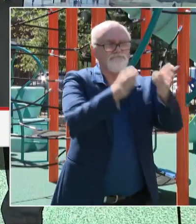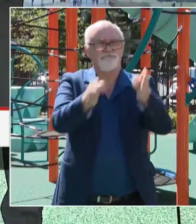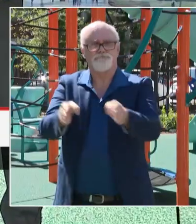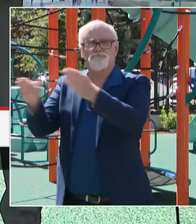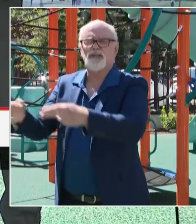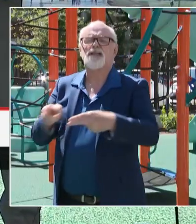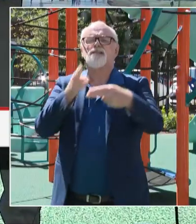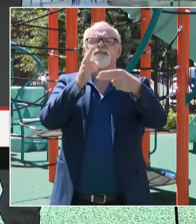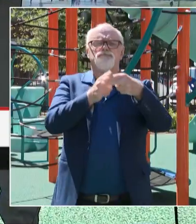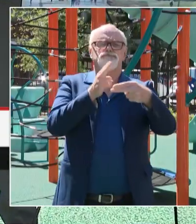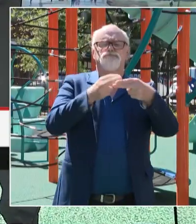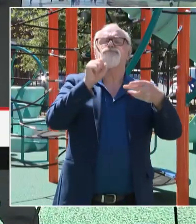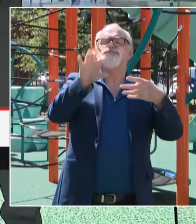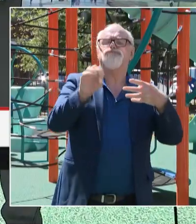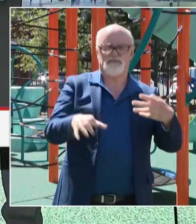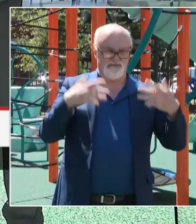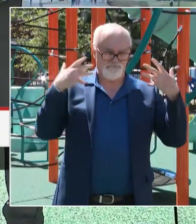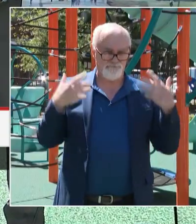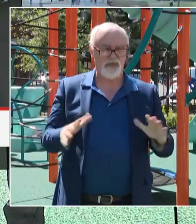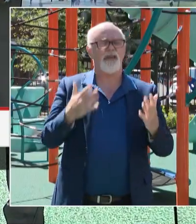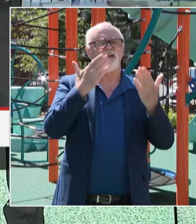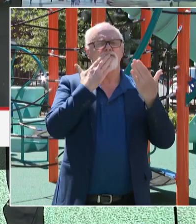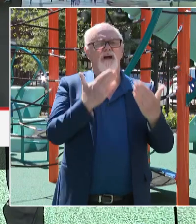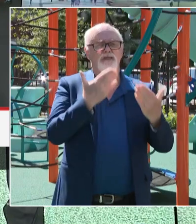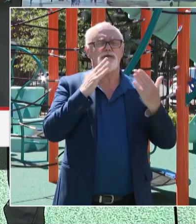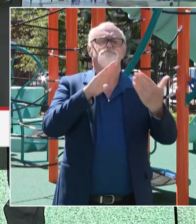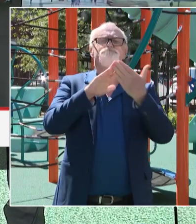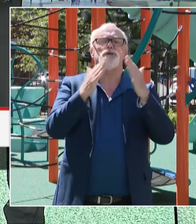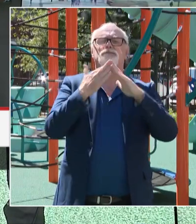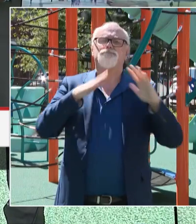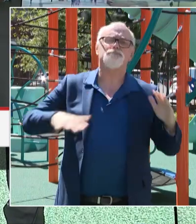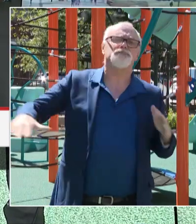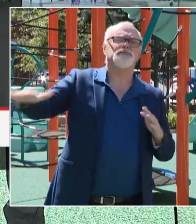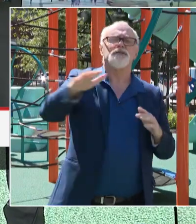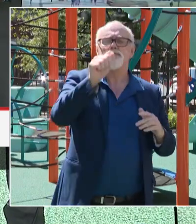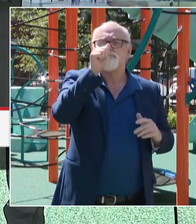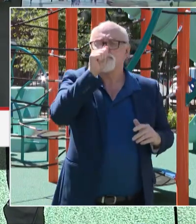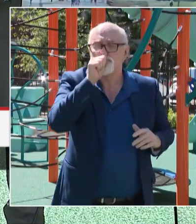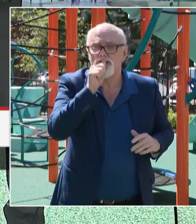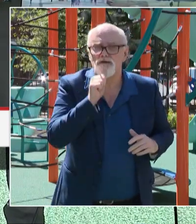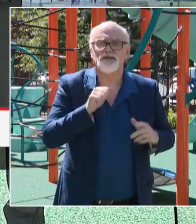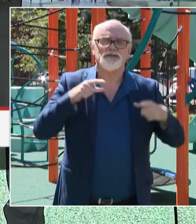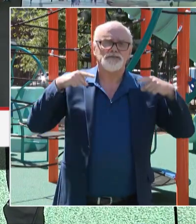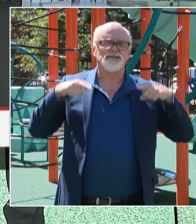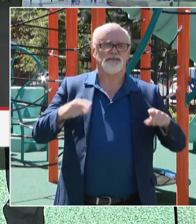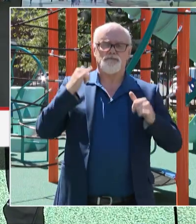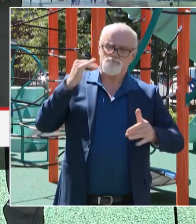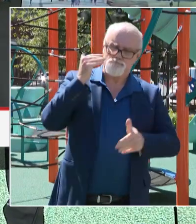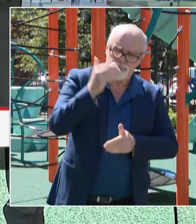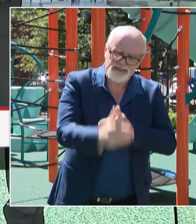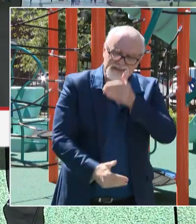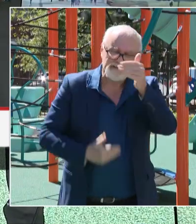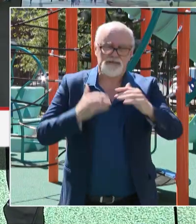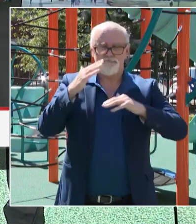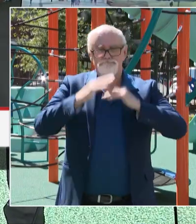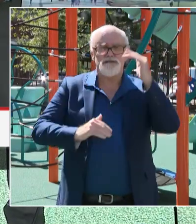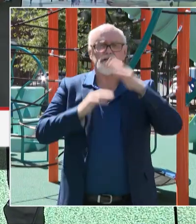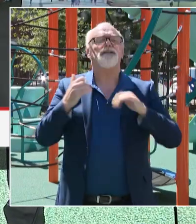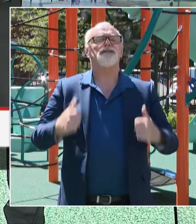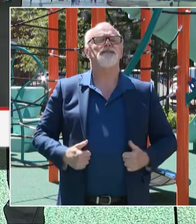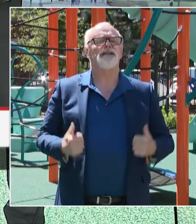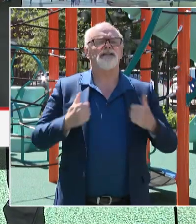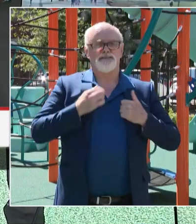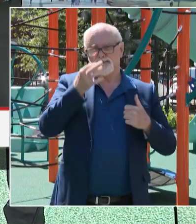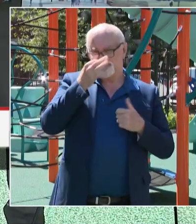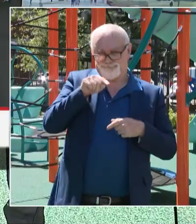community for your patience throughout this process. It's never easy to live next to a construction project, but